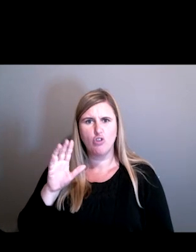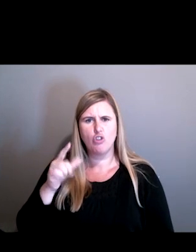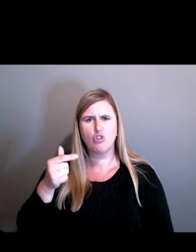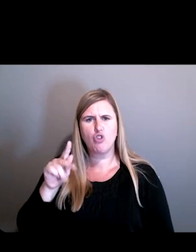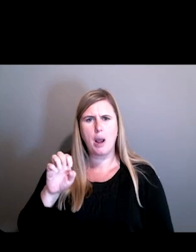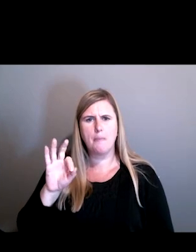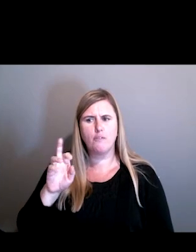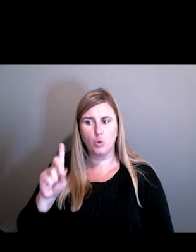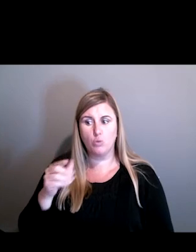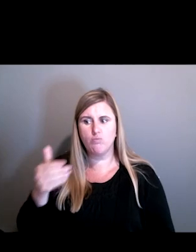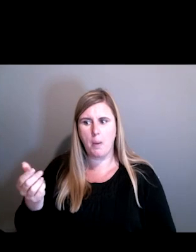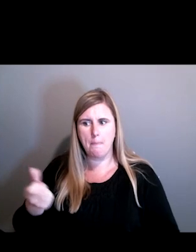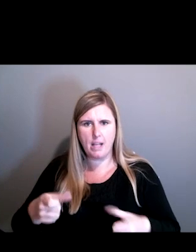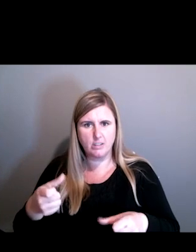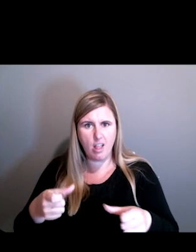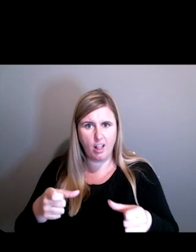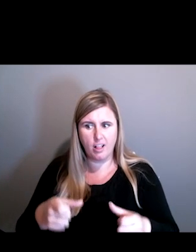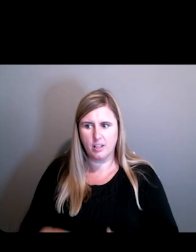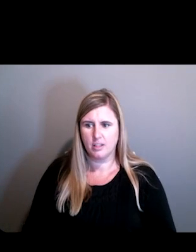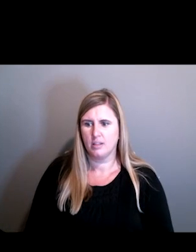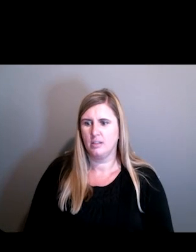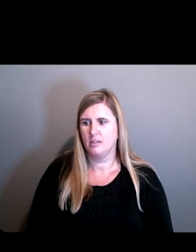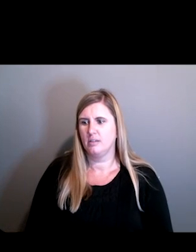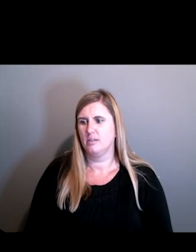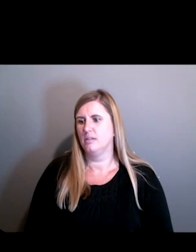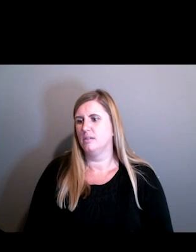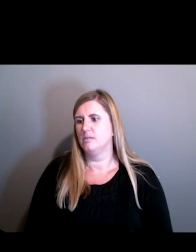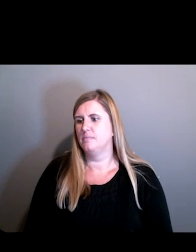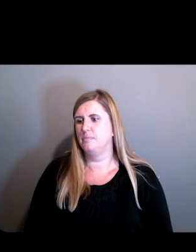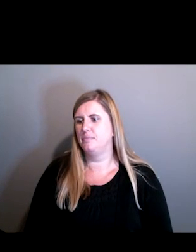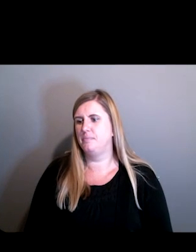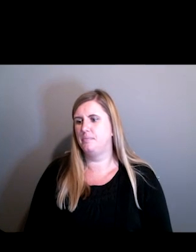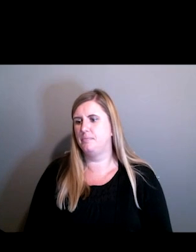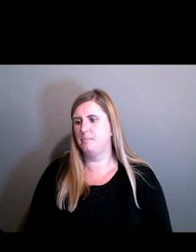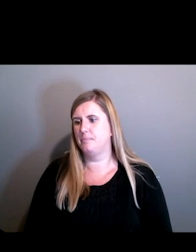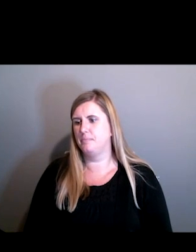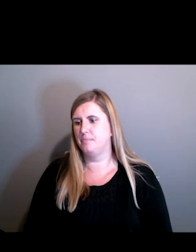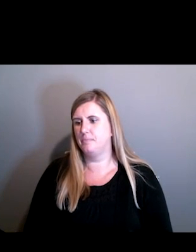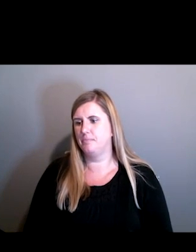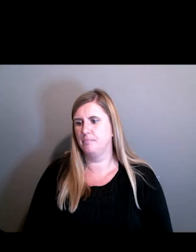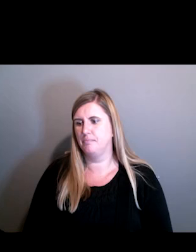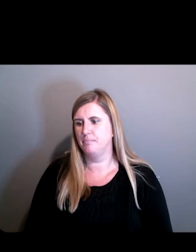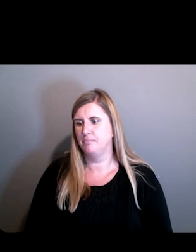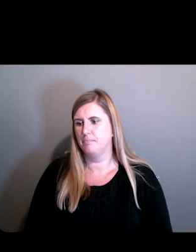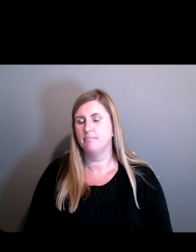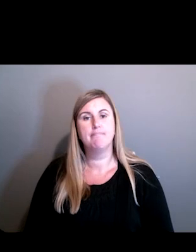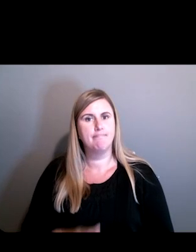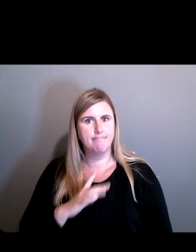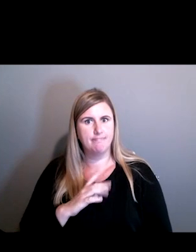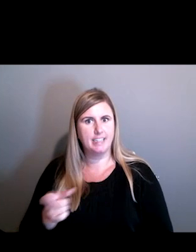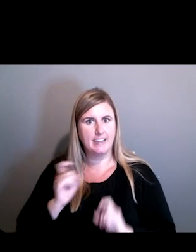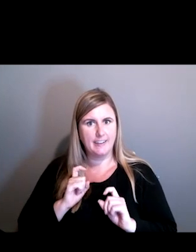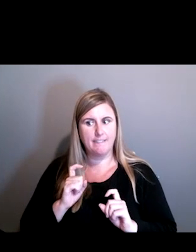There's Blue. It is a grapefruit. Let's do your puzzle. Here it is.